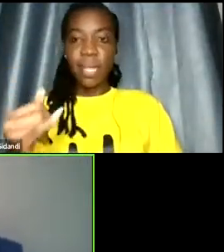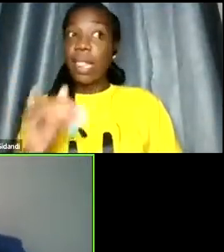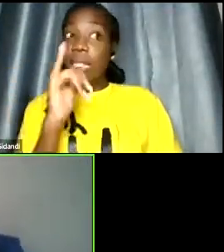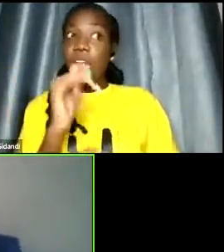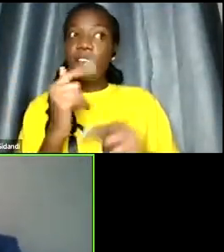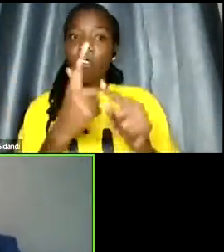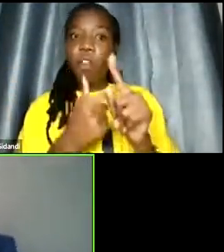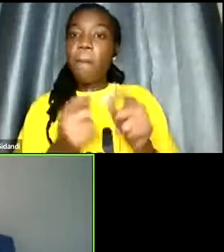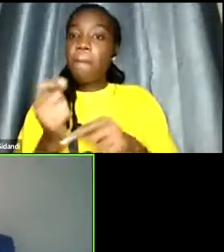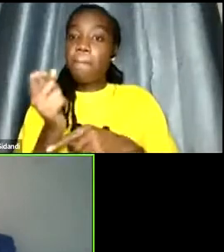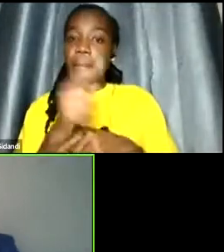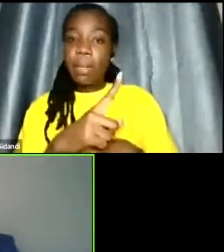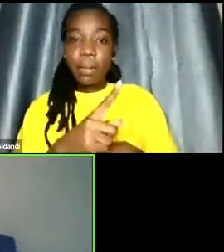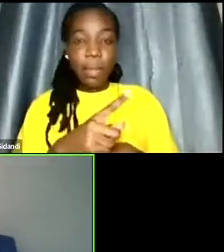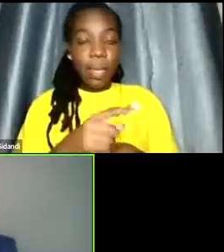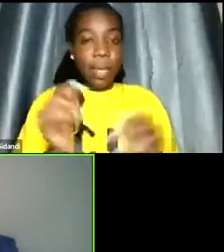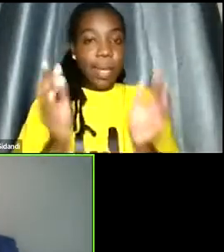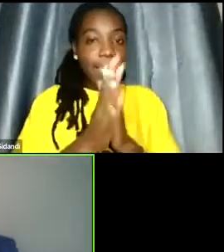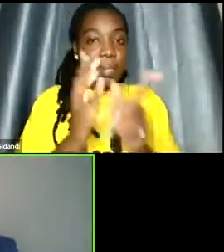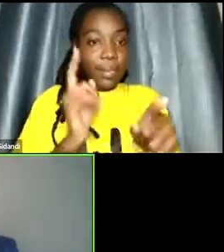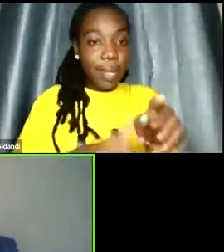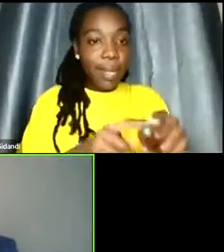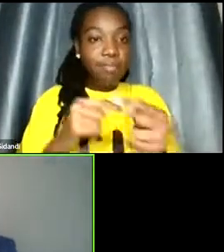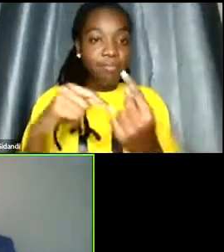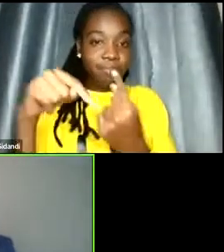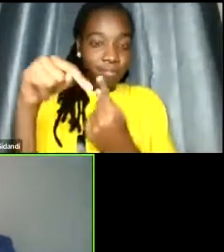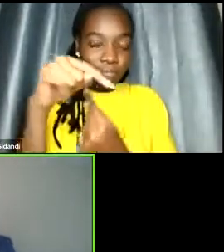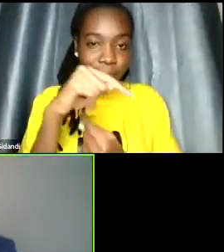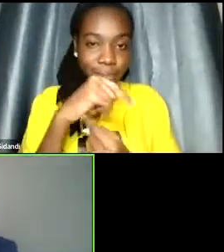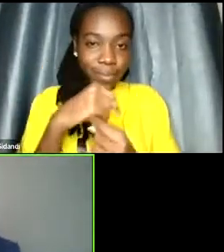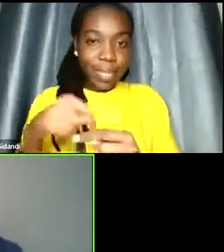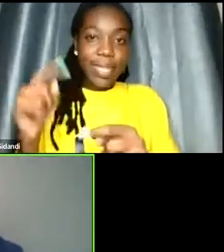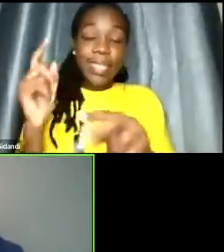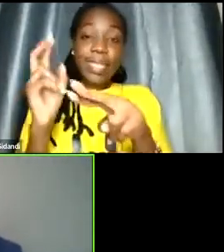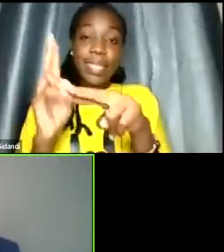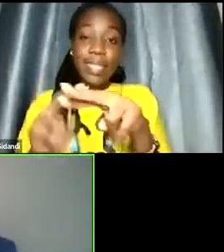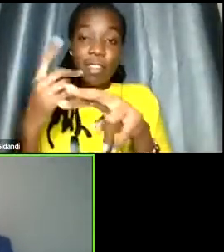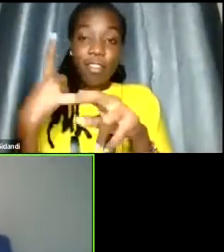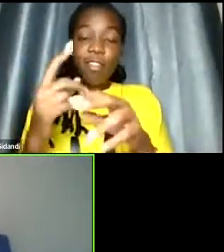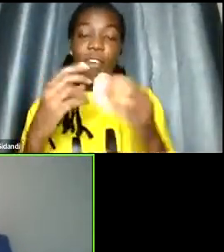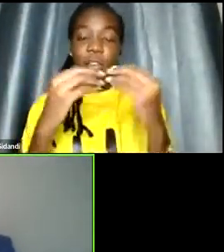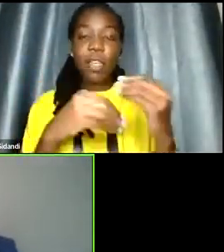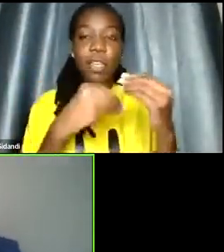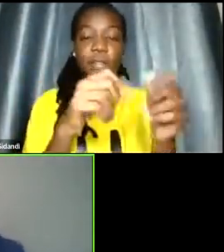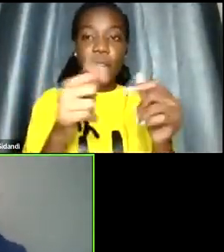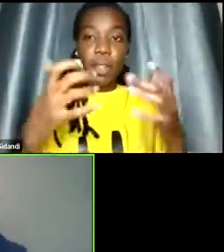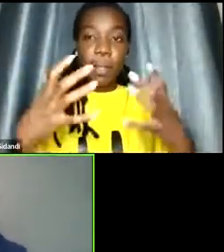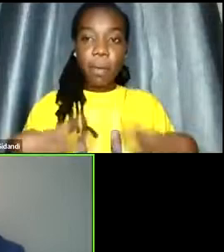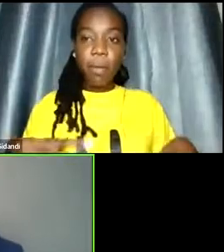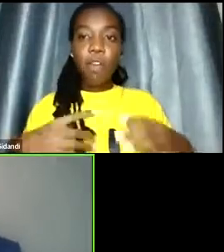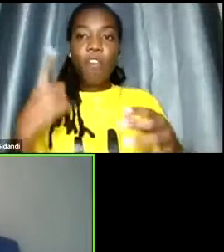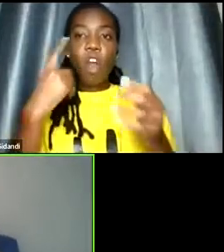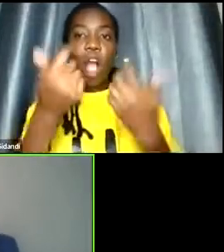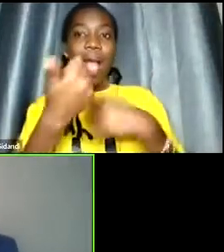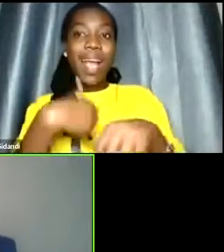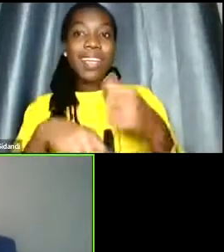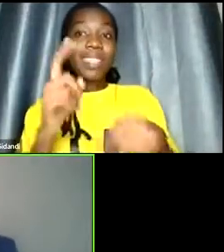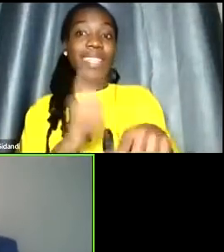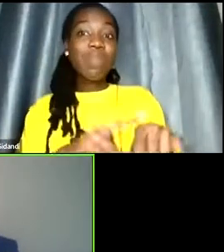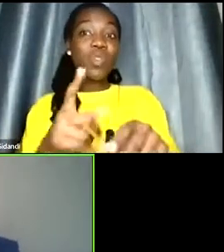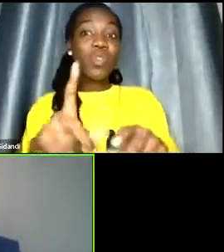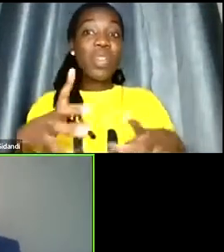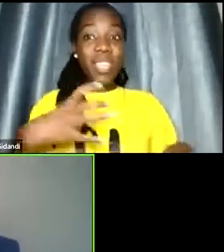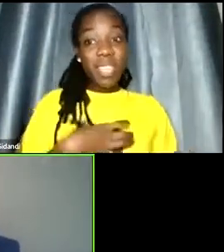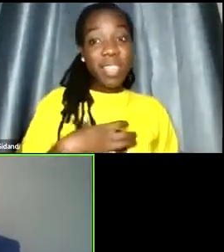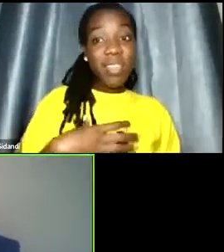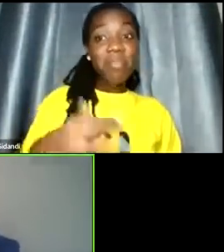being. So as you rotate the seat of succession, the seat of delegation, and the seat of acting when you're on leave or you've traveled abroad, your team